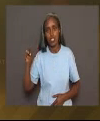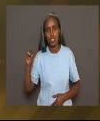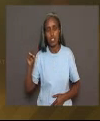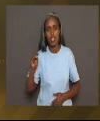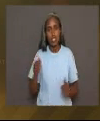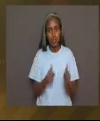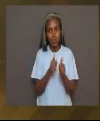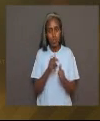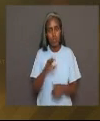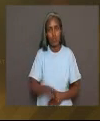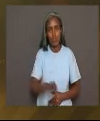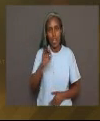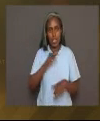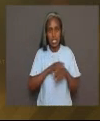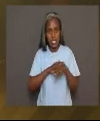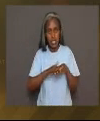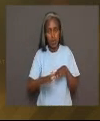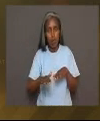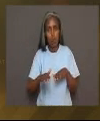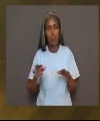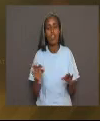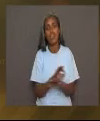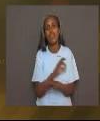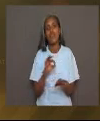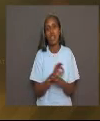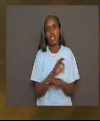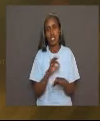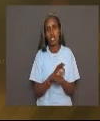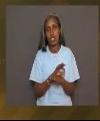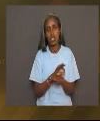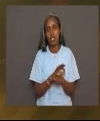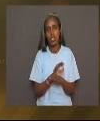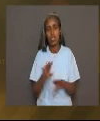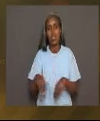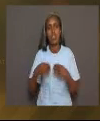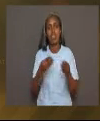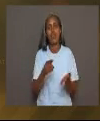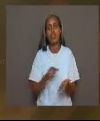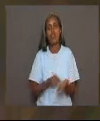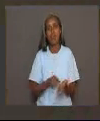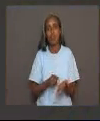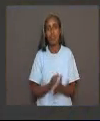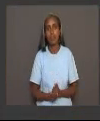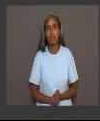find the slope of a function at a given point.